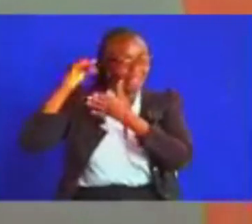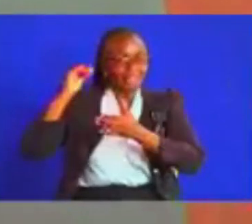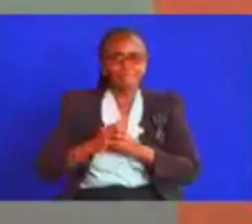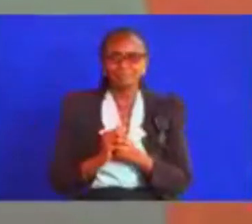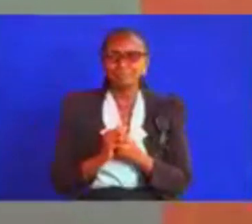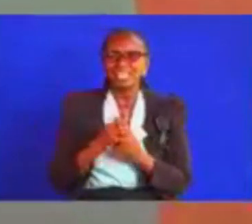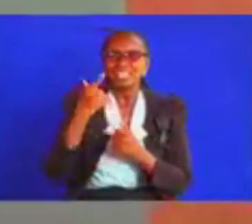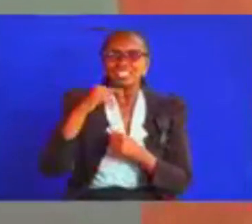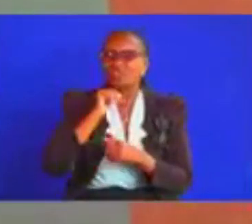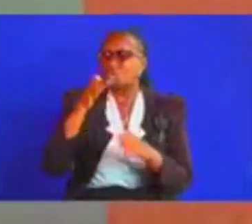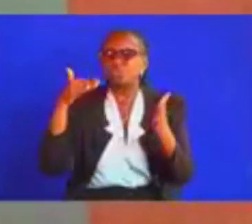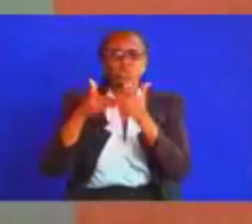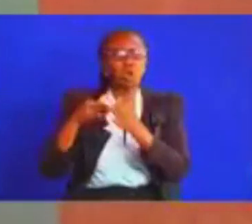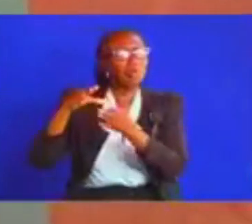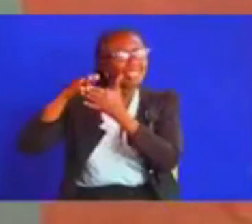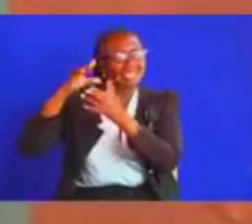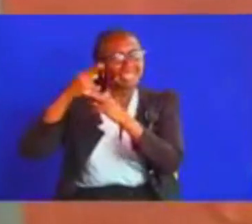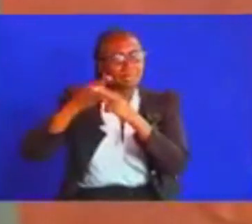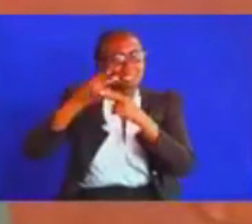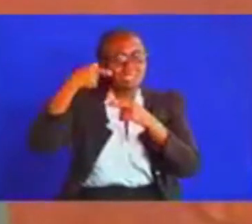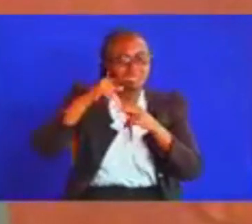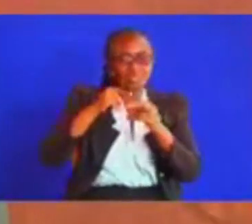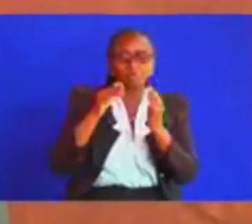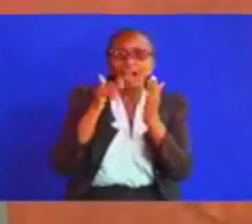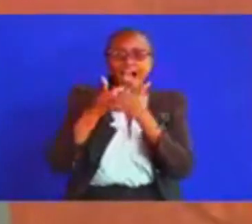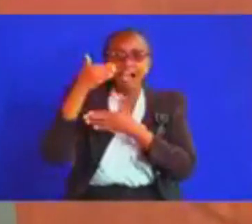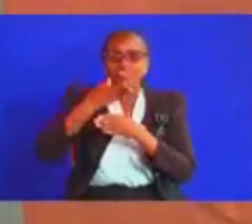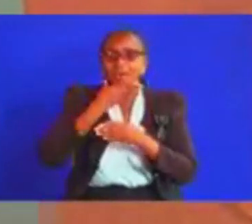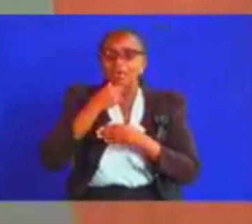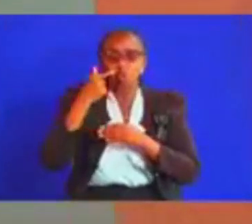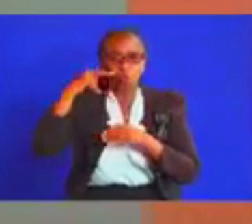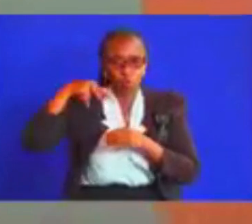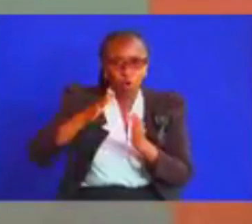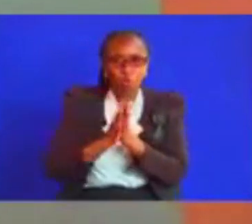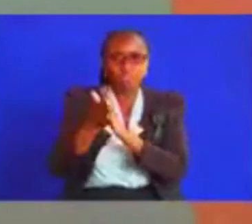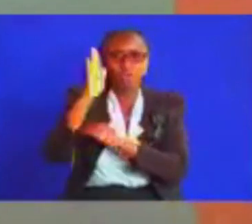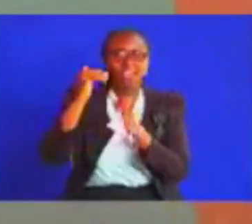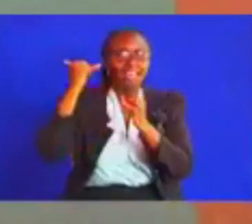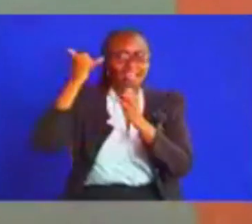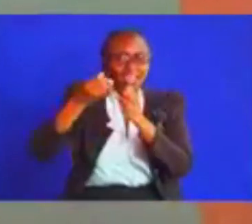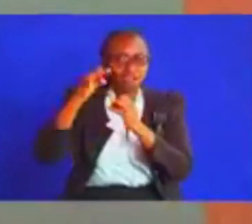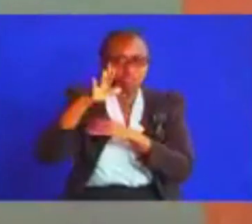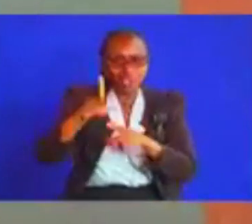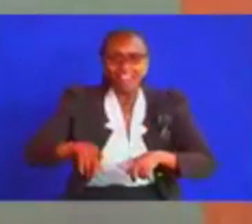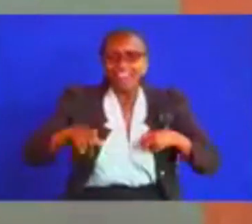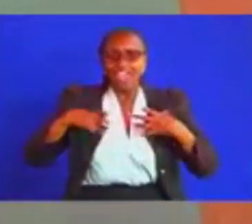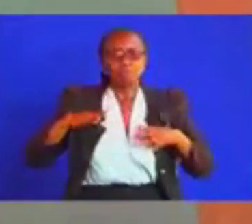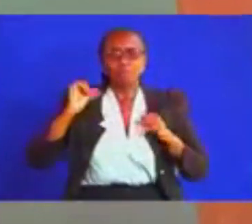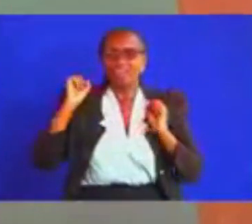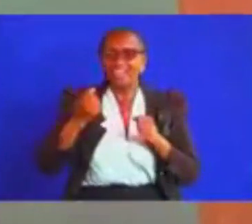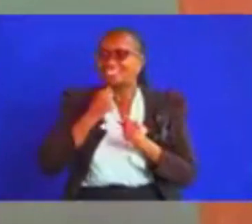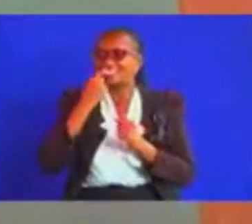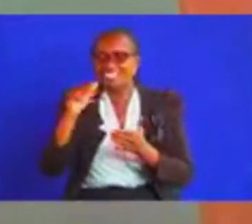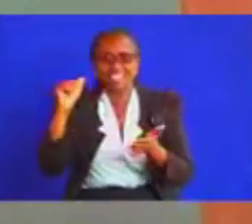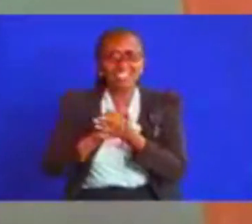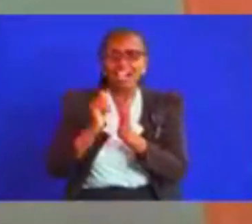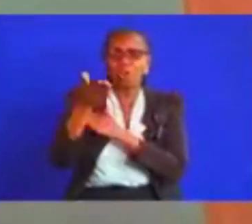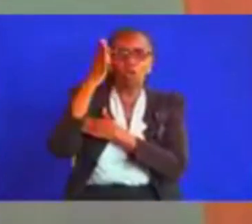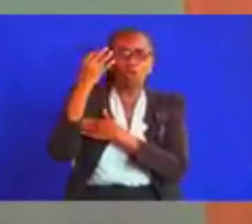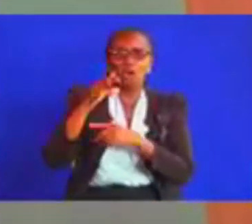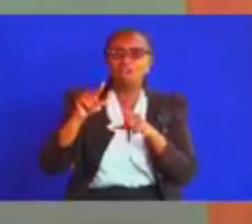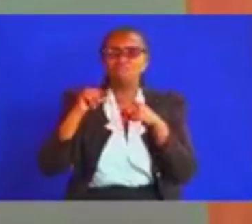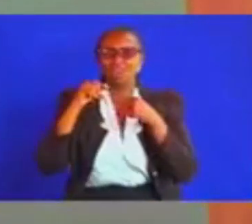stopped naming himself after men and their walk with him. That at the end of your life, people can say the God of